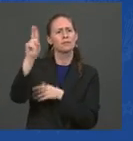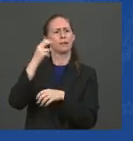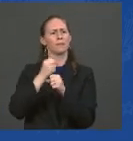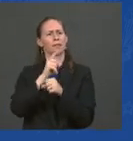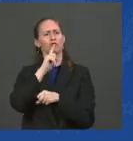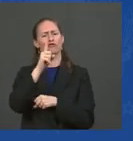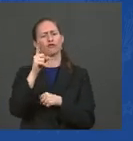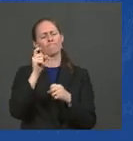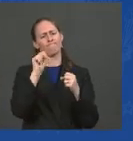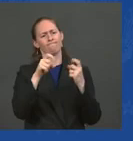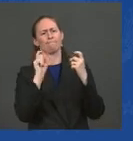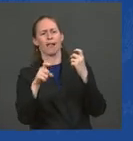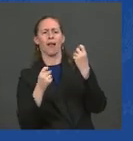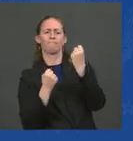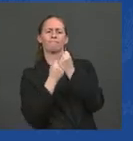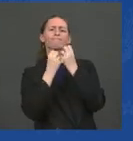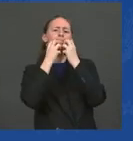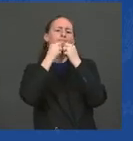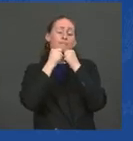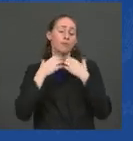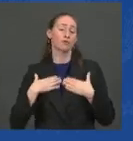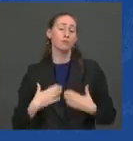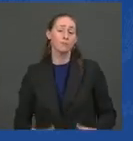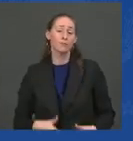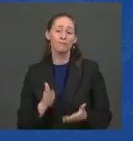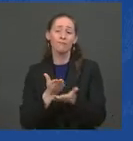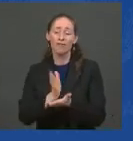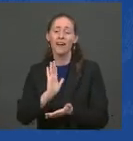you very much, Gary, for all of that as well.